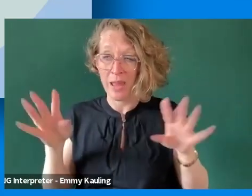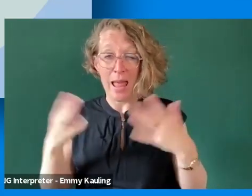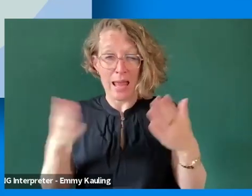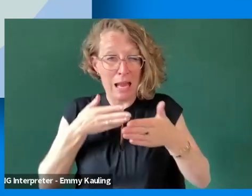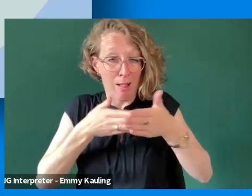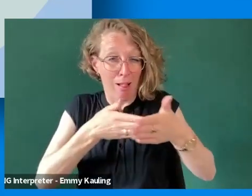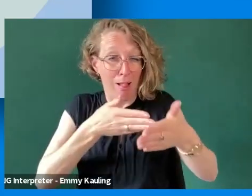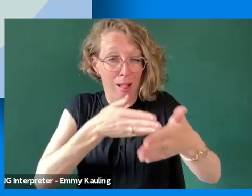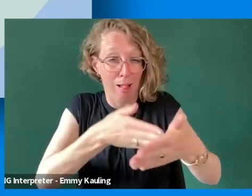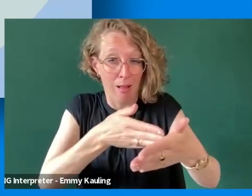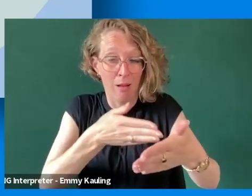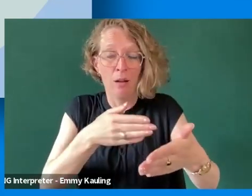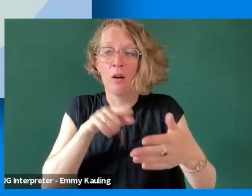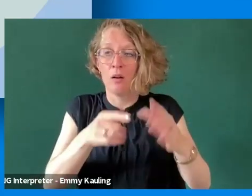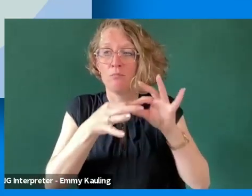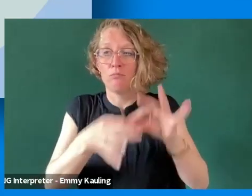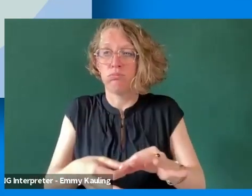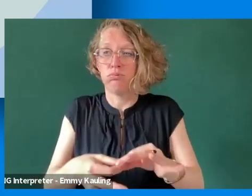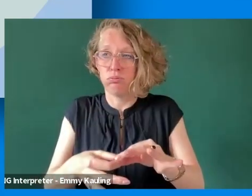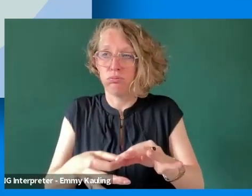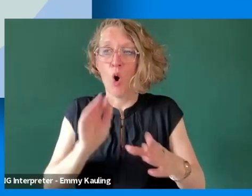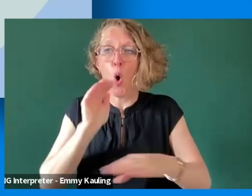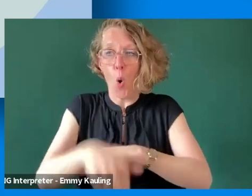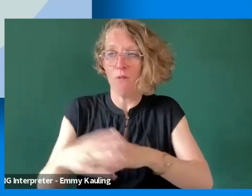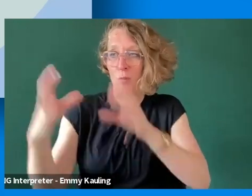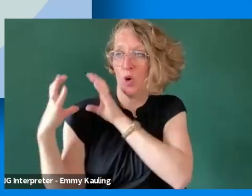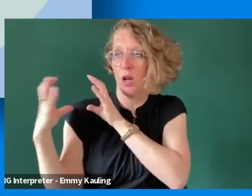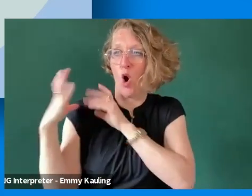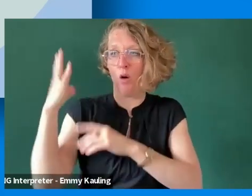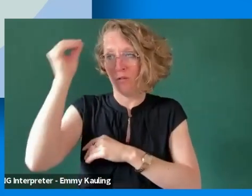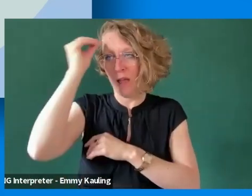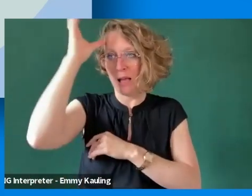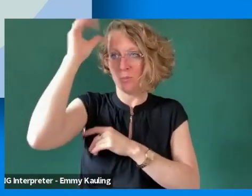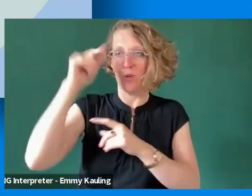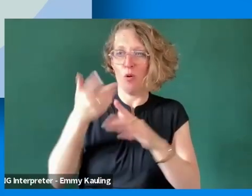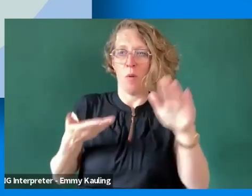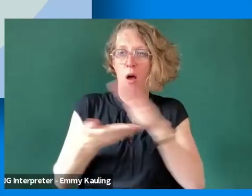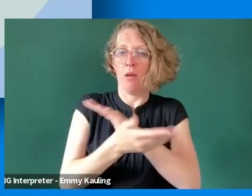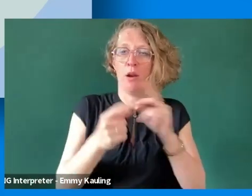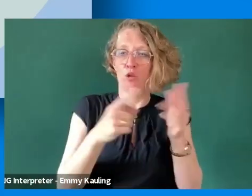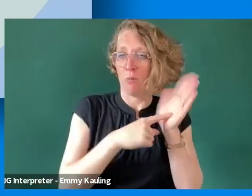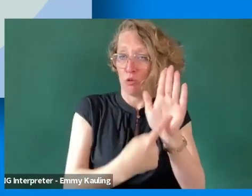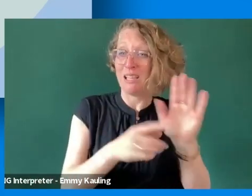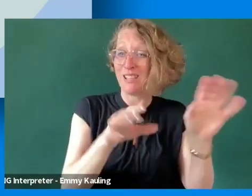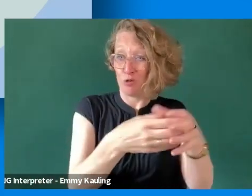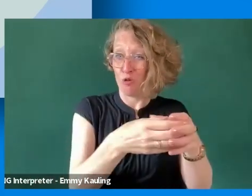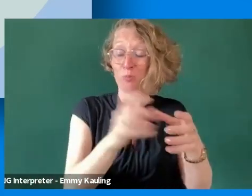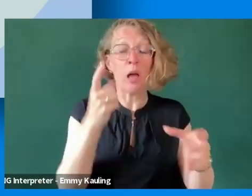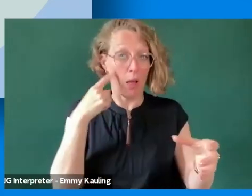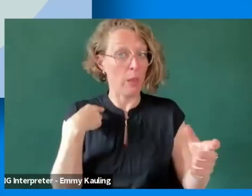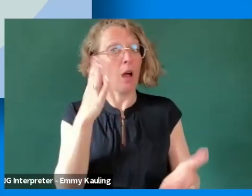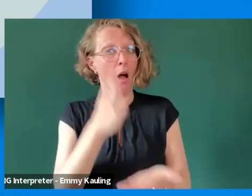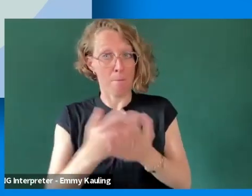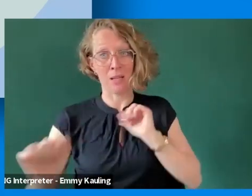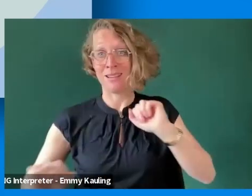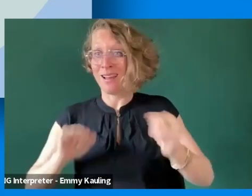issues resulting in disproportionate or overburdening of experts from underrepresented groups? I think that is a definite dynamic